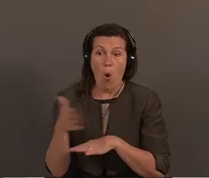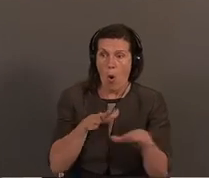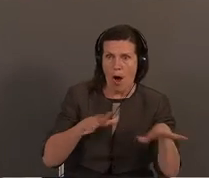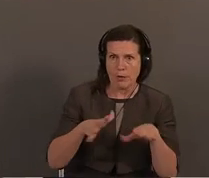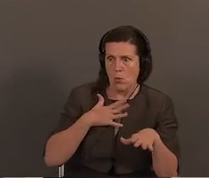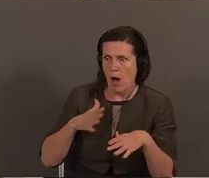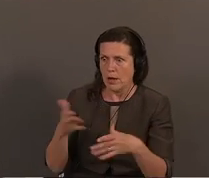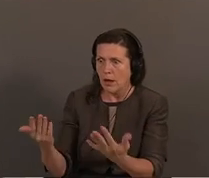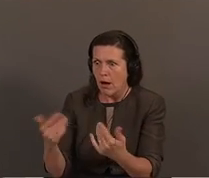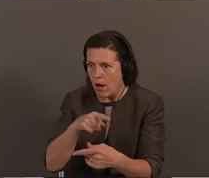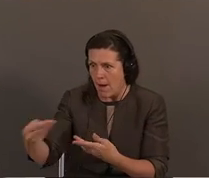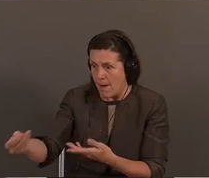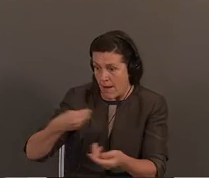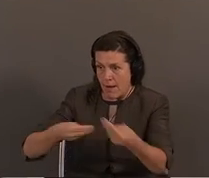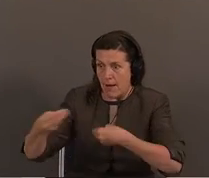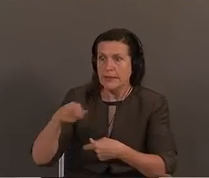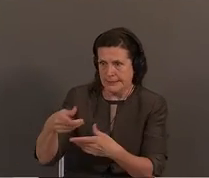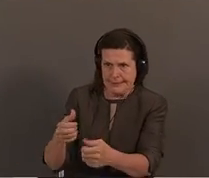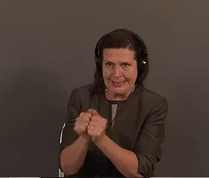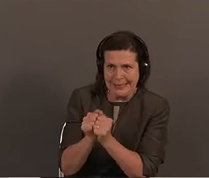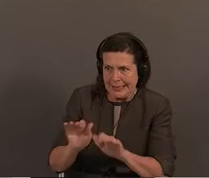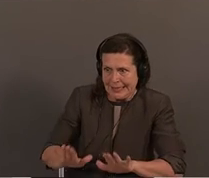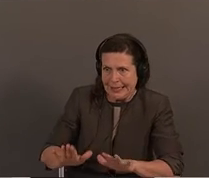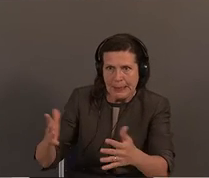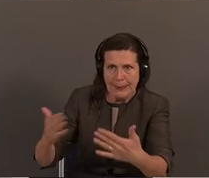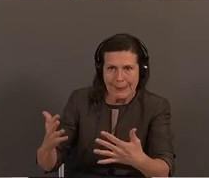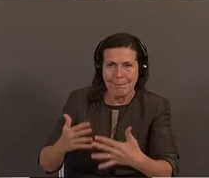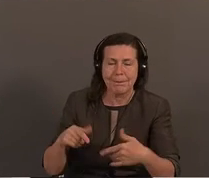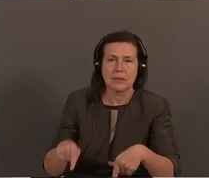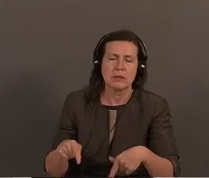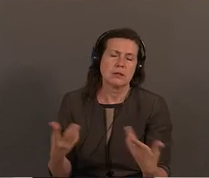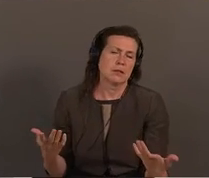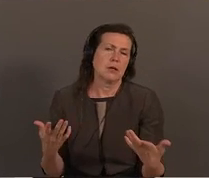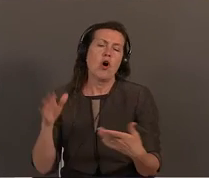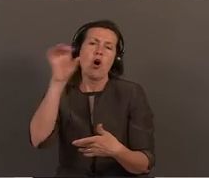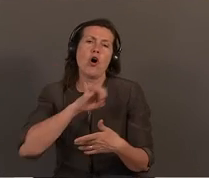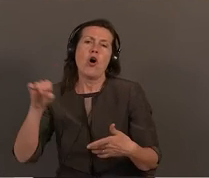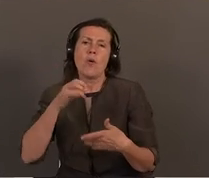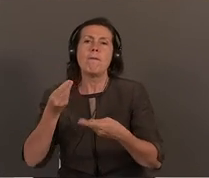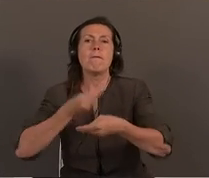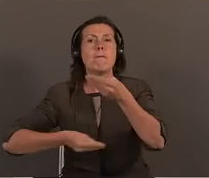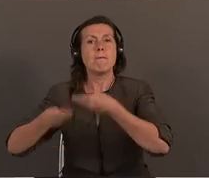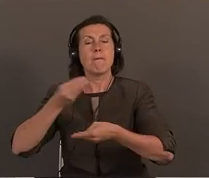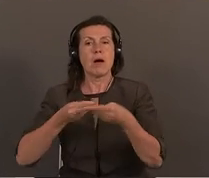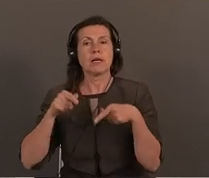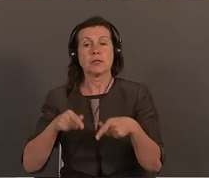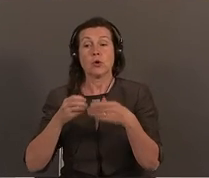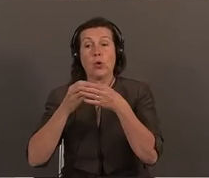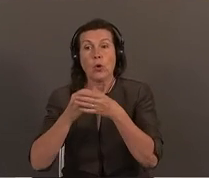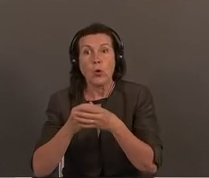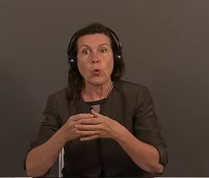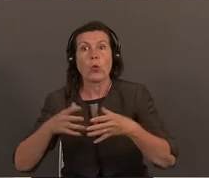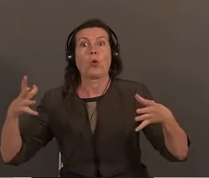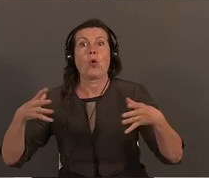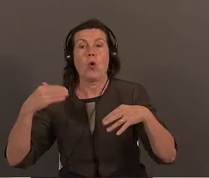keep, you know, markets in Europe are mature. I think growth in the markets in Europe,